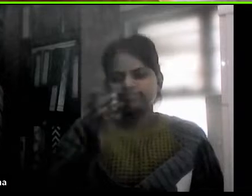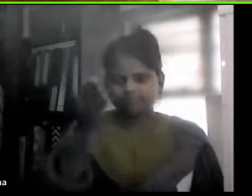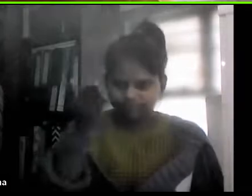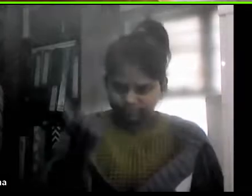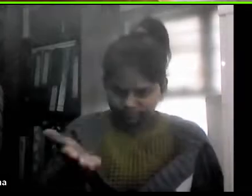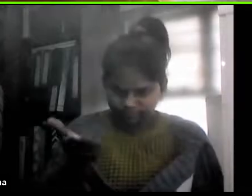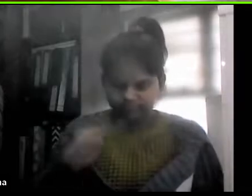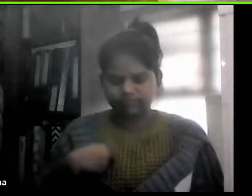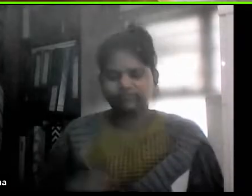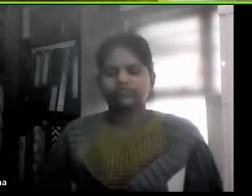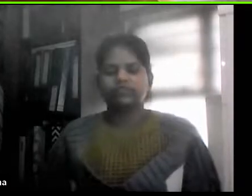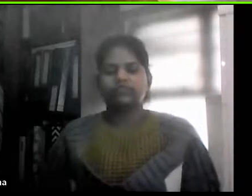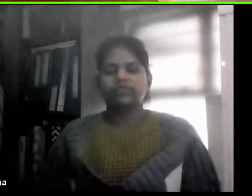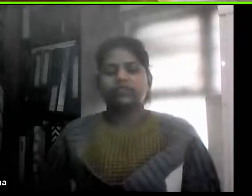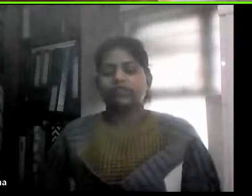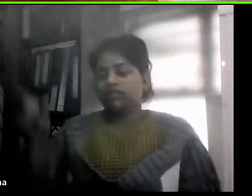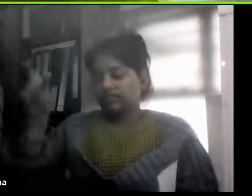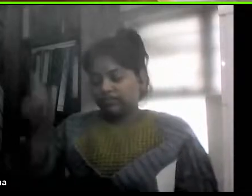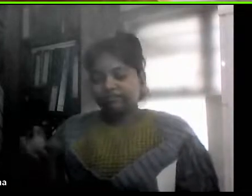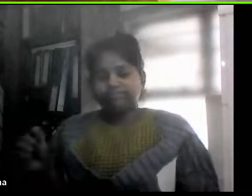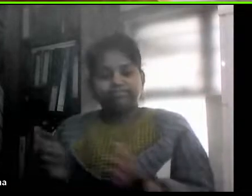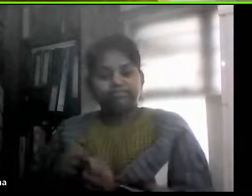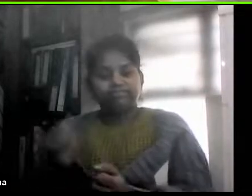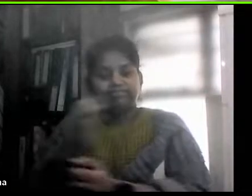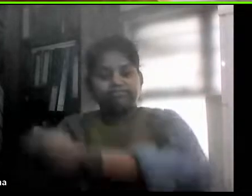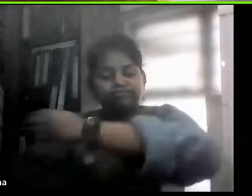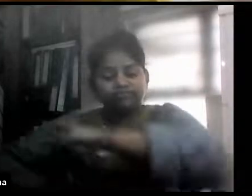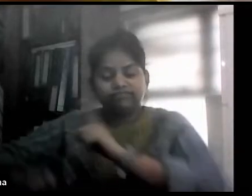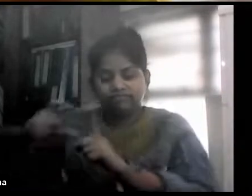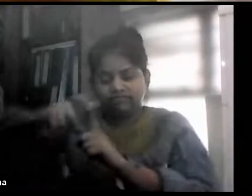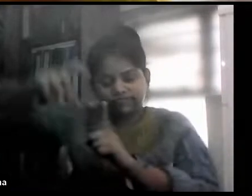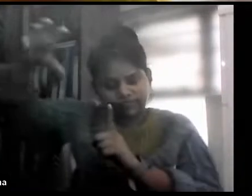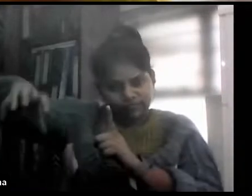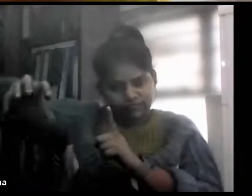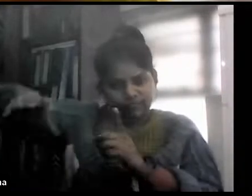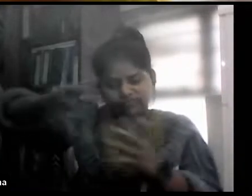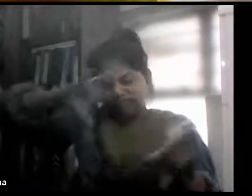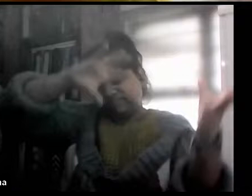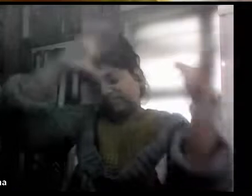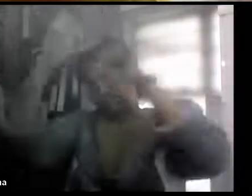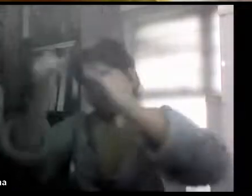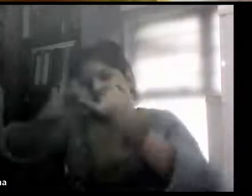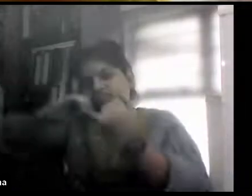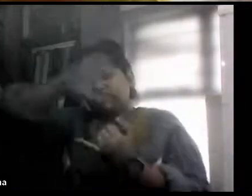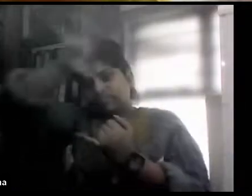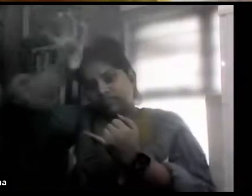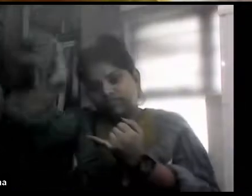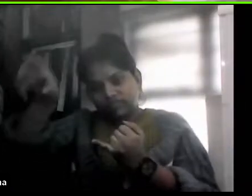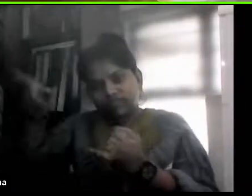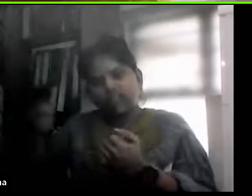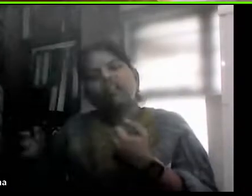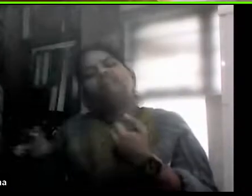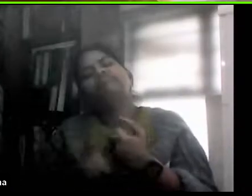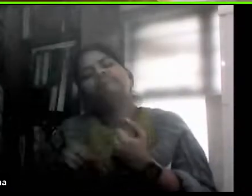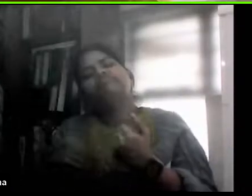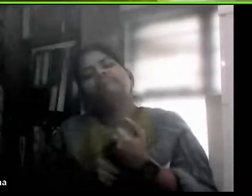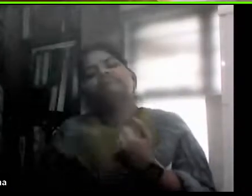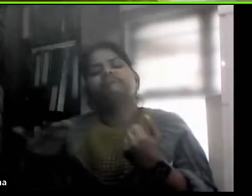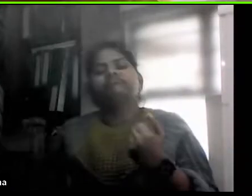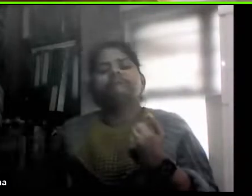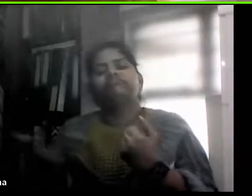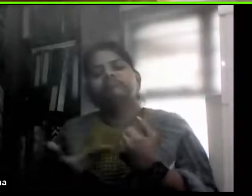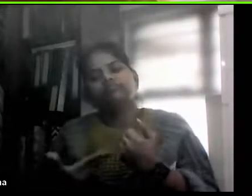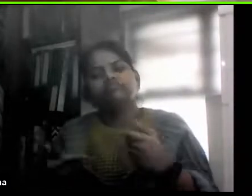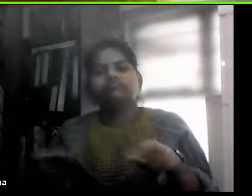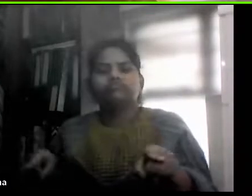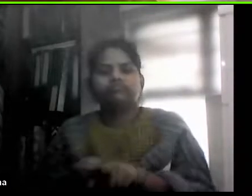in the disability department across states is seen as a punishment posting. And we hardly get full-time